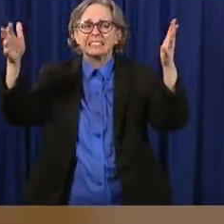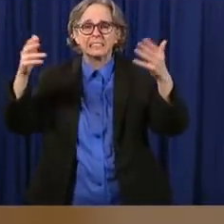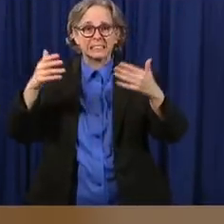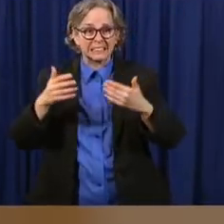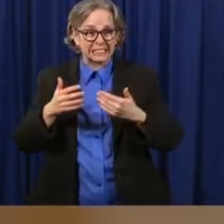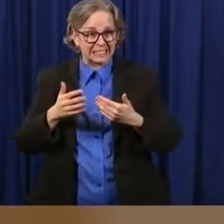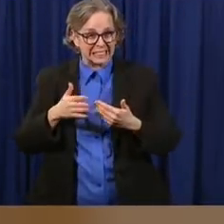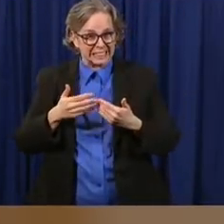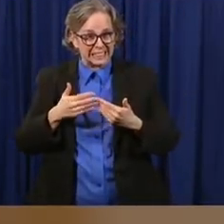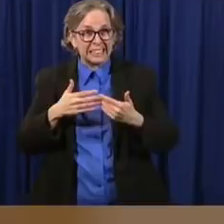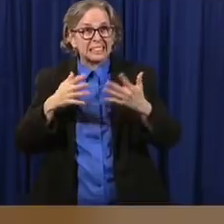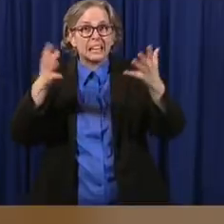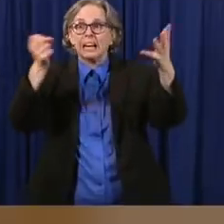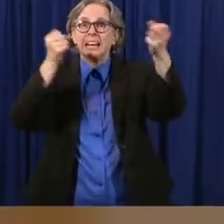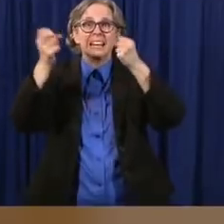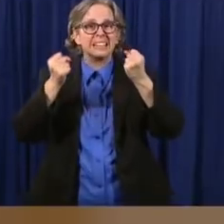complicated